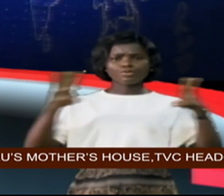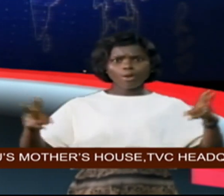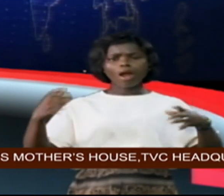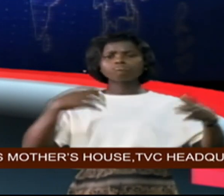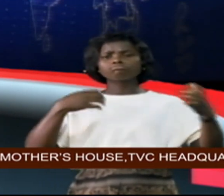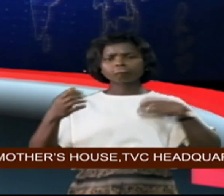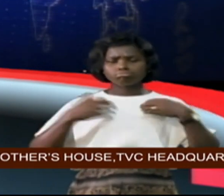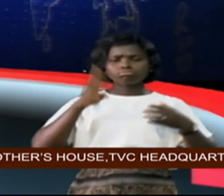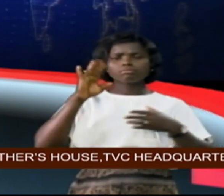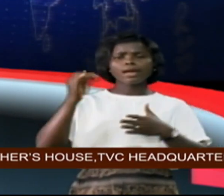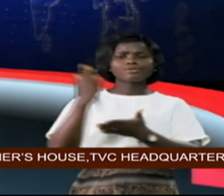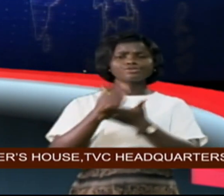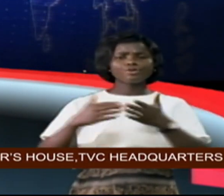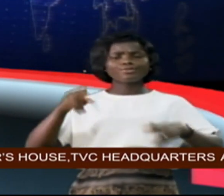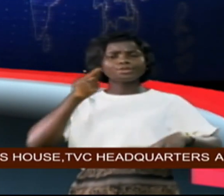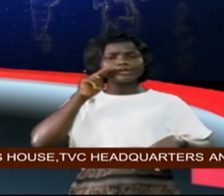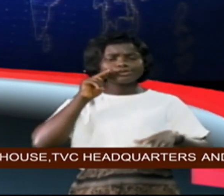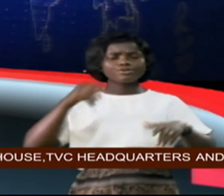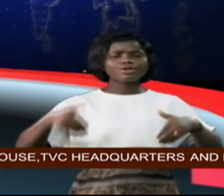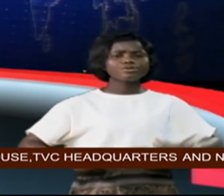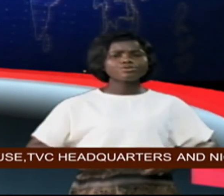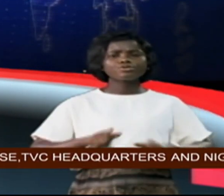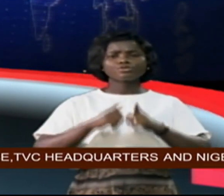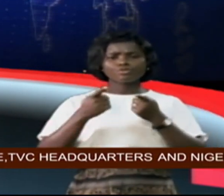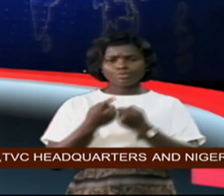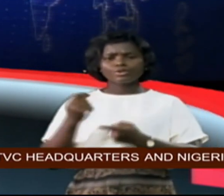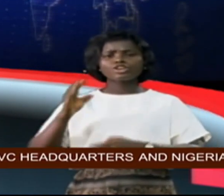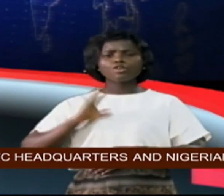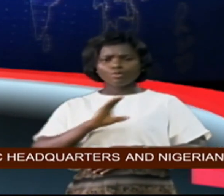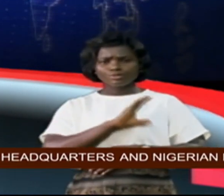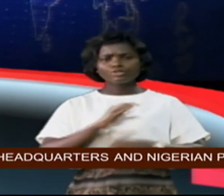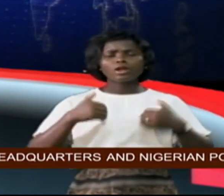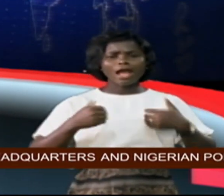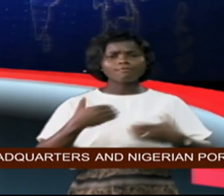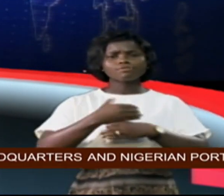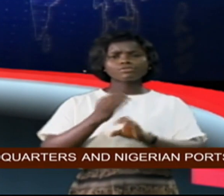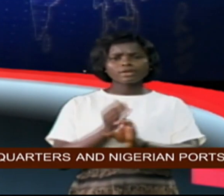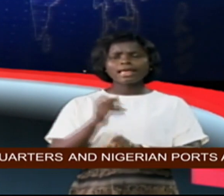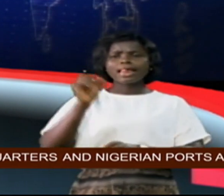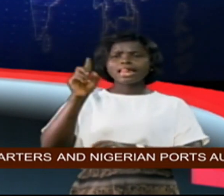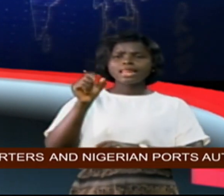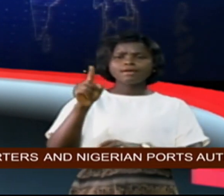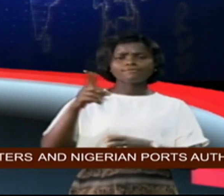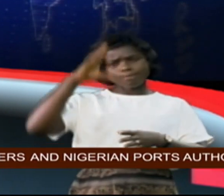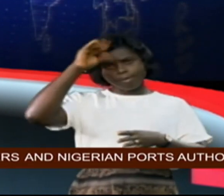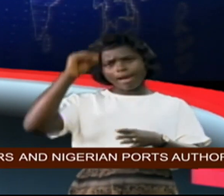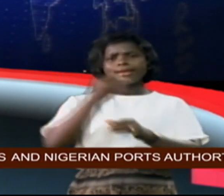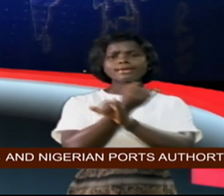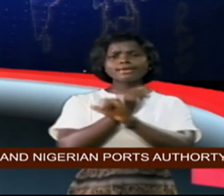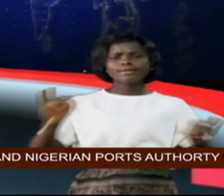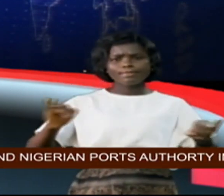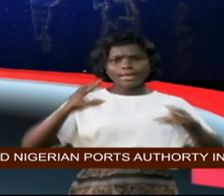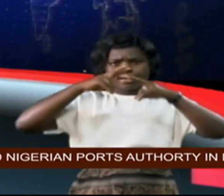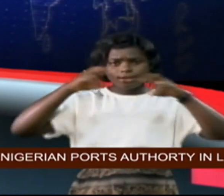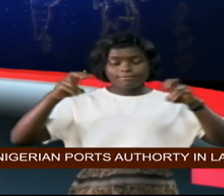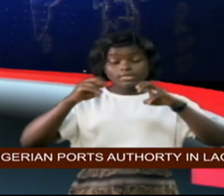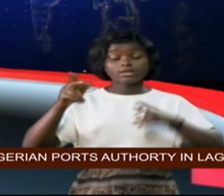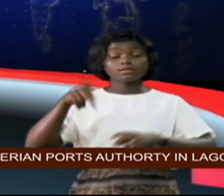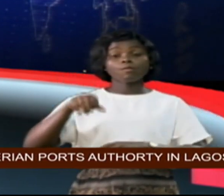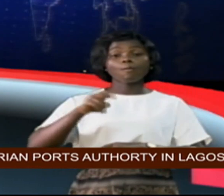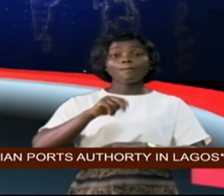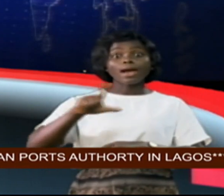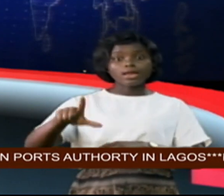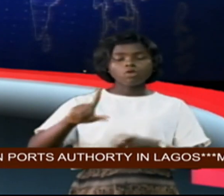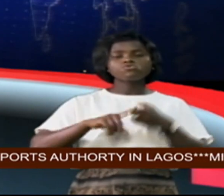some Nigerian youth groups, the Commission has constituted an 11-man independent investigative panel to